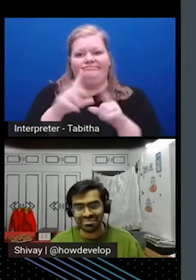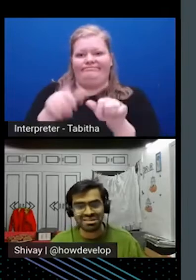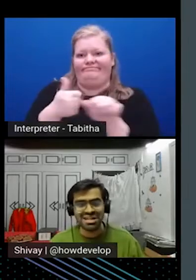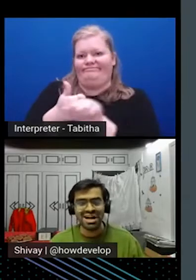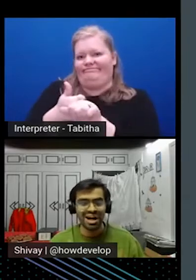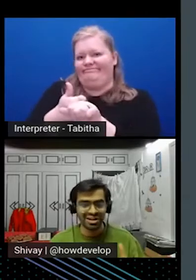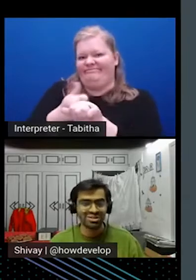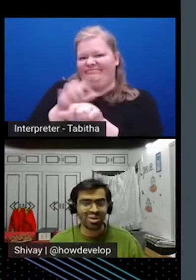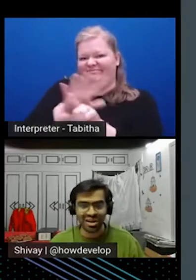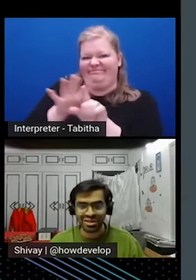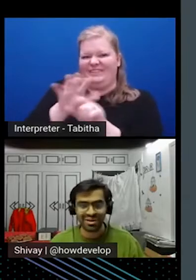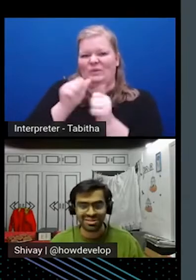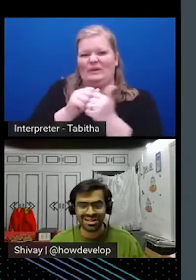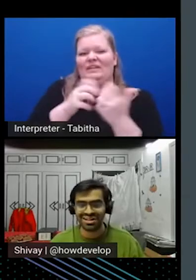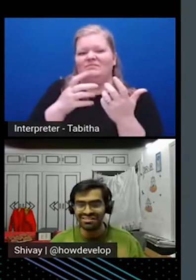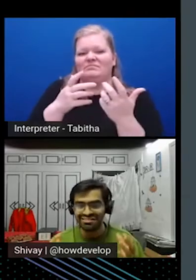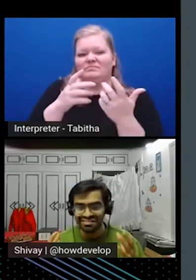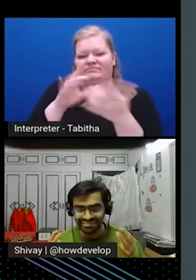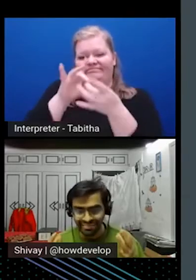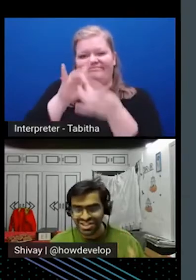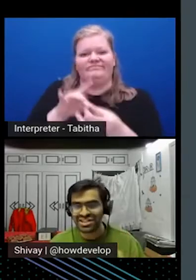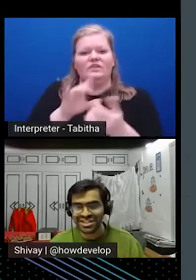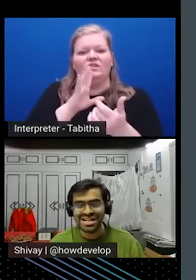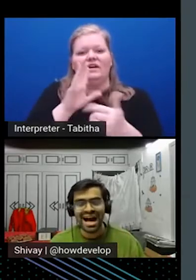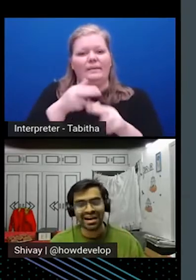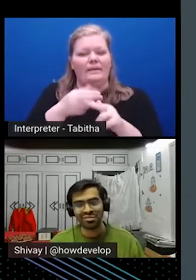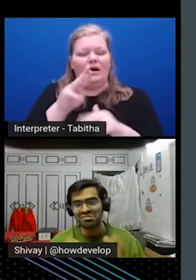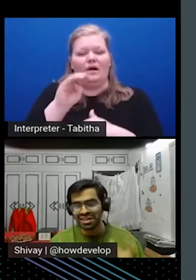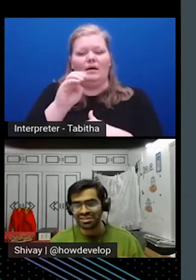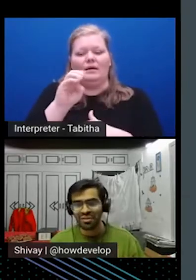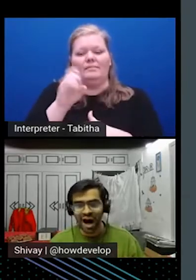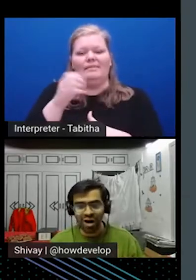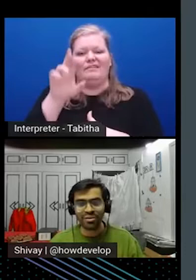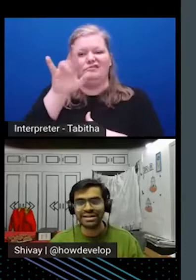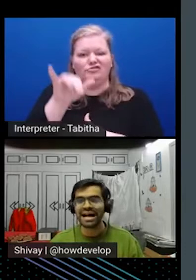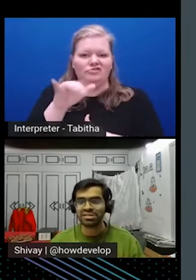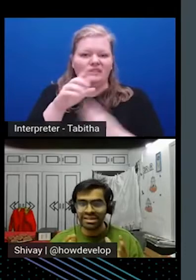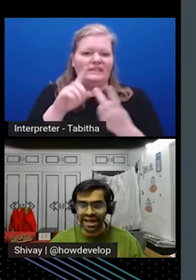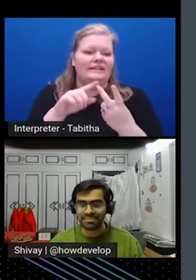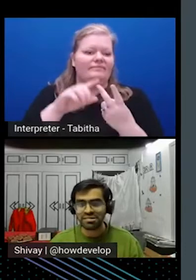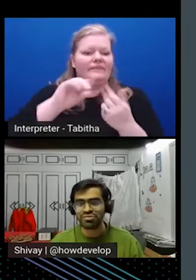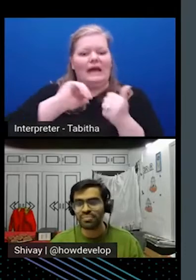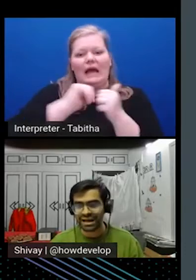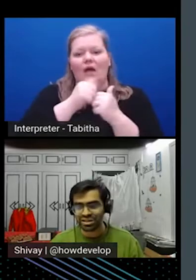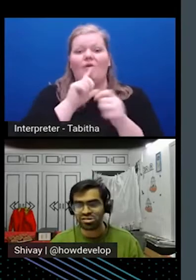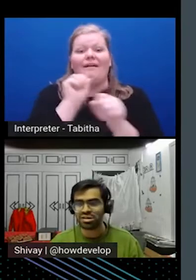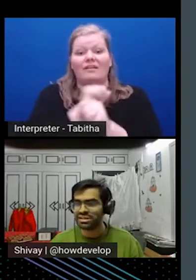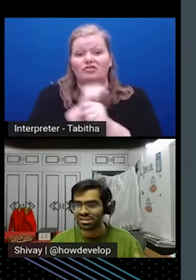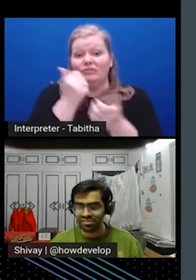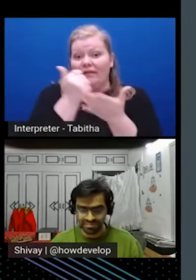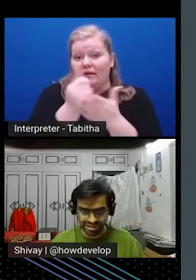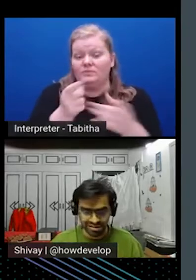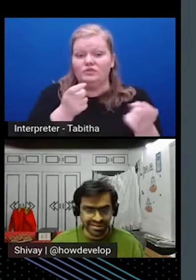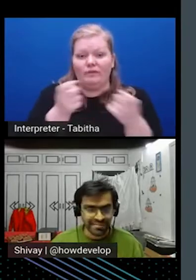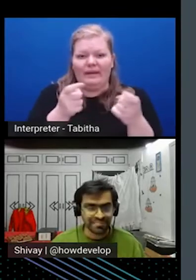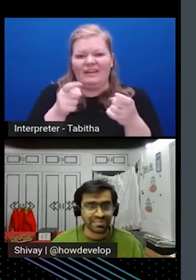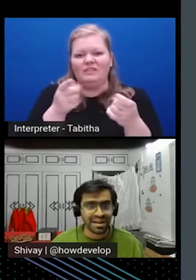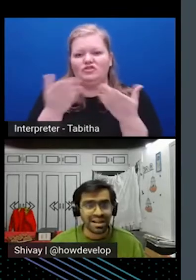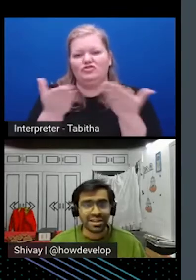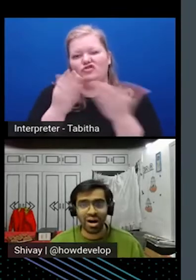actually comes to talking about Meshery, and also how it actually helps to manage these service